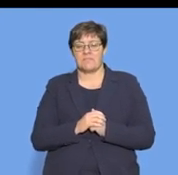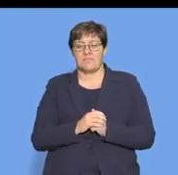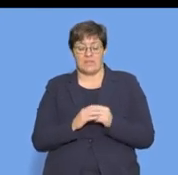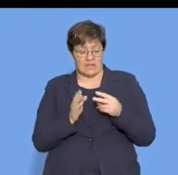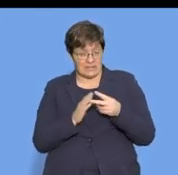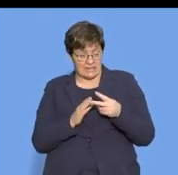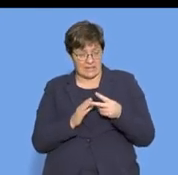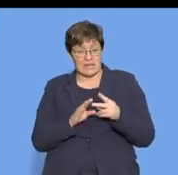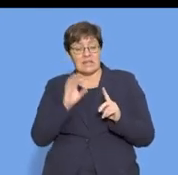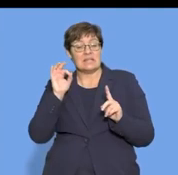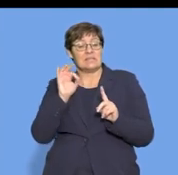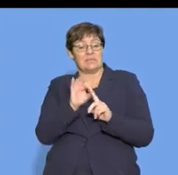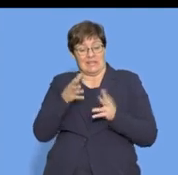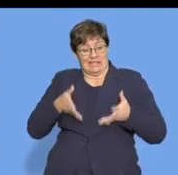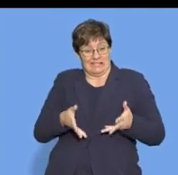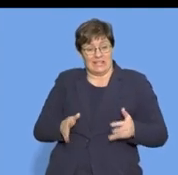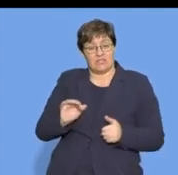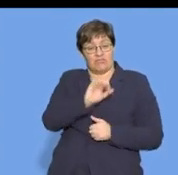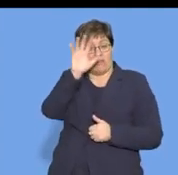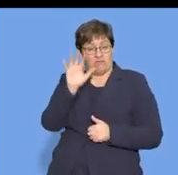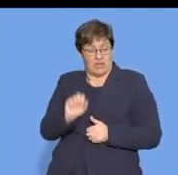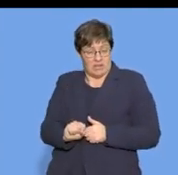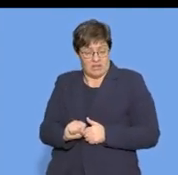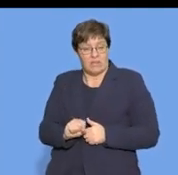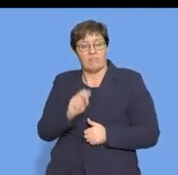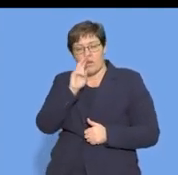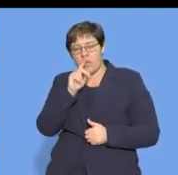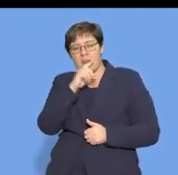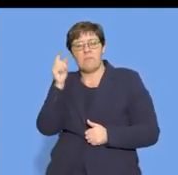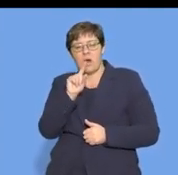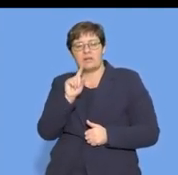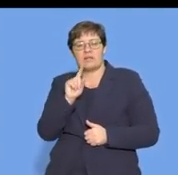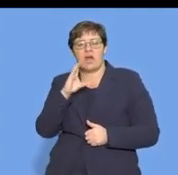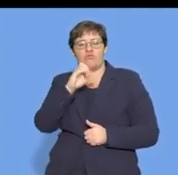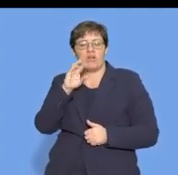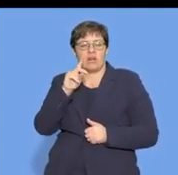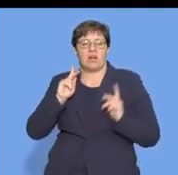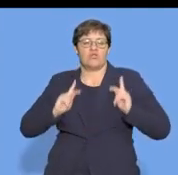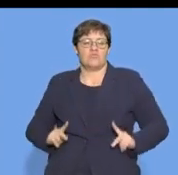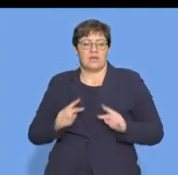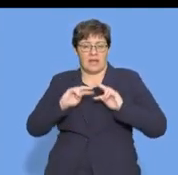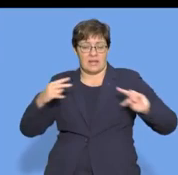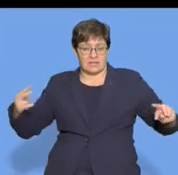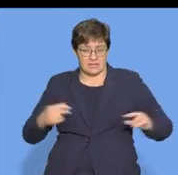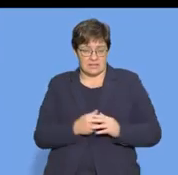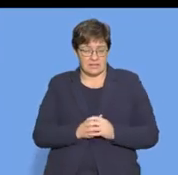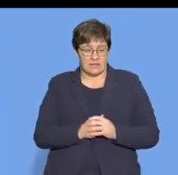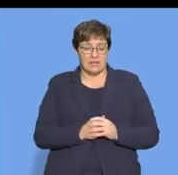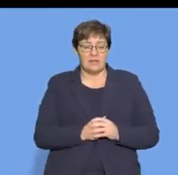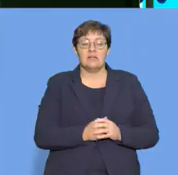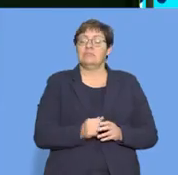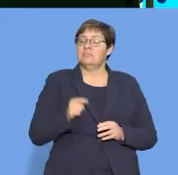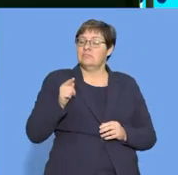Right, then specifically in South Africa, we look at and we call it the Cradle of Humankind, and we know